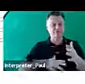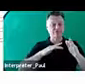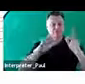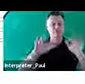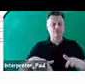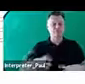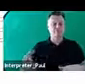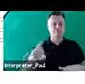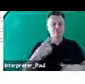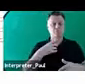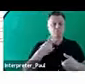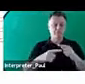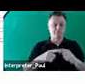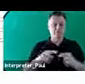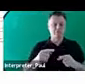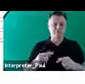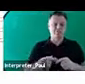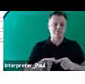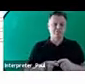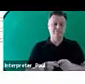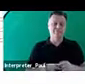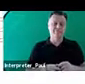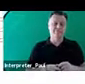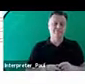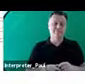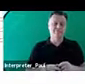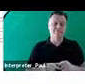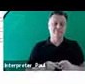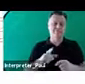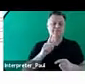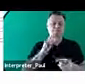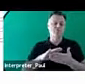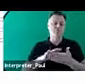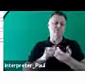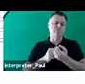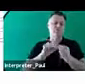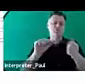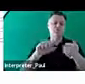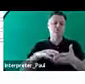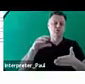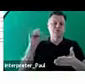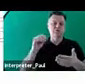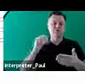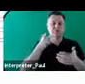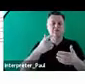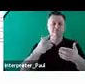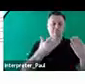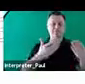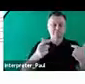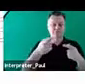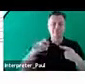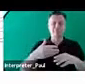some more information on this, because it will really, really support your students as they transition into employment.